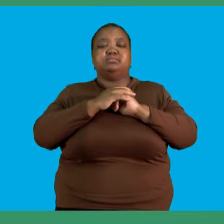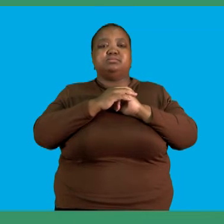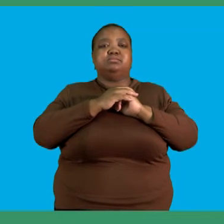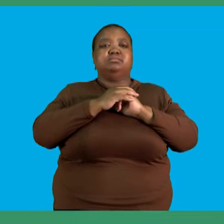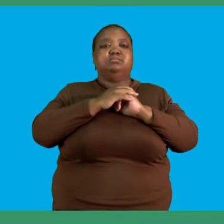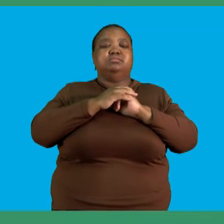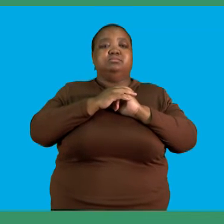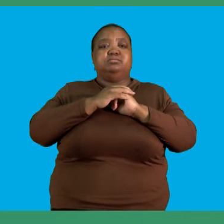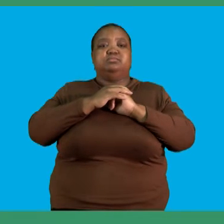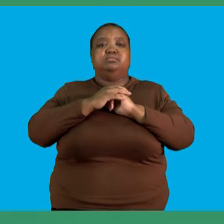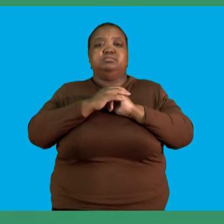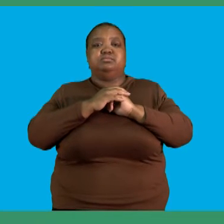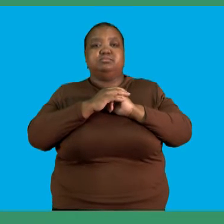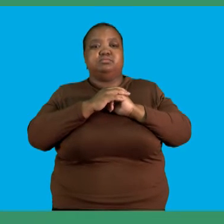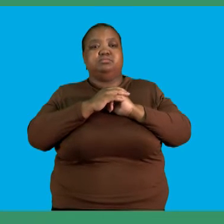or disadvantages is that